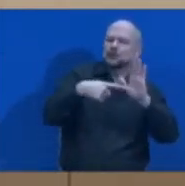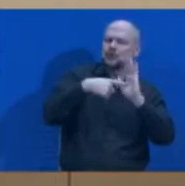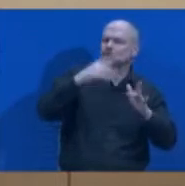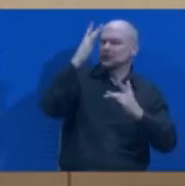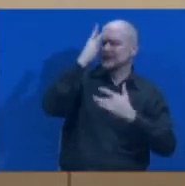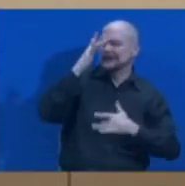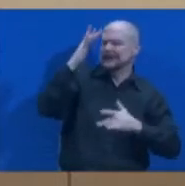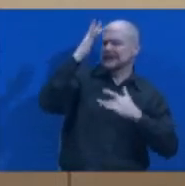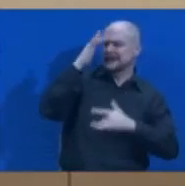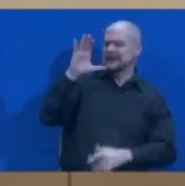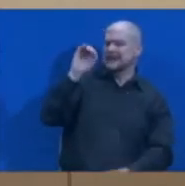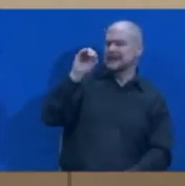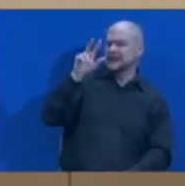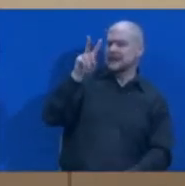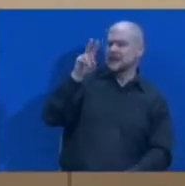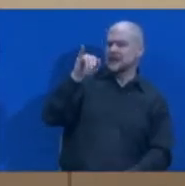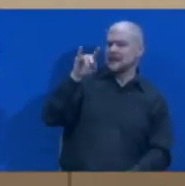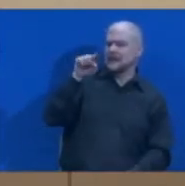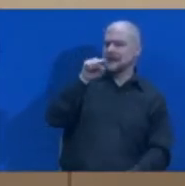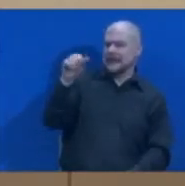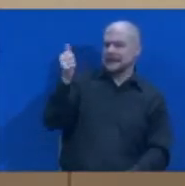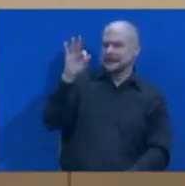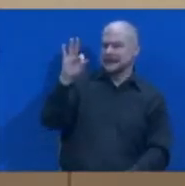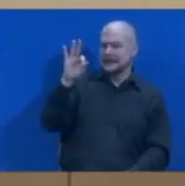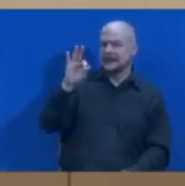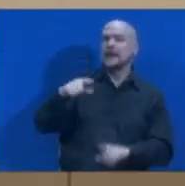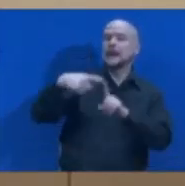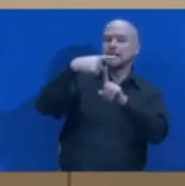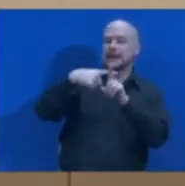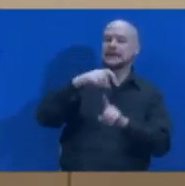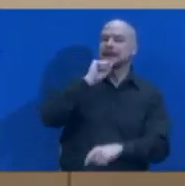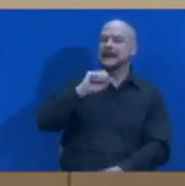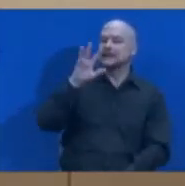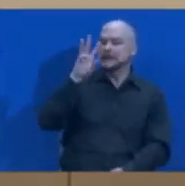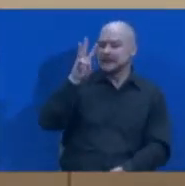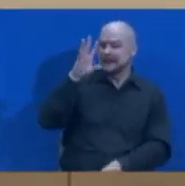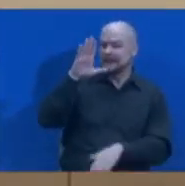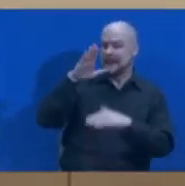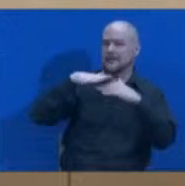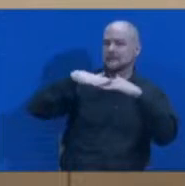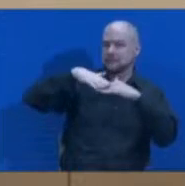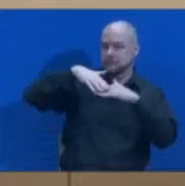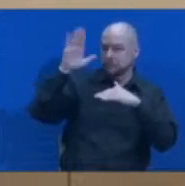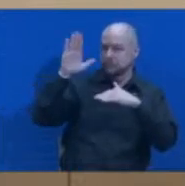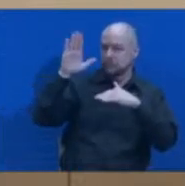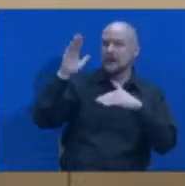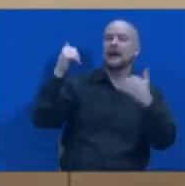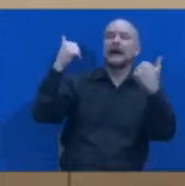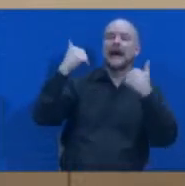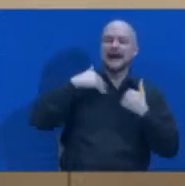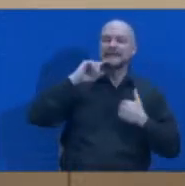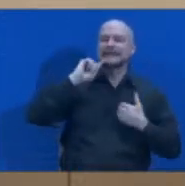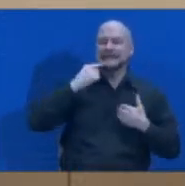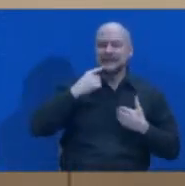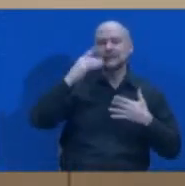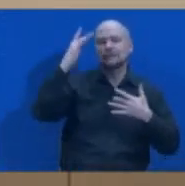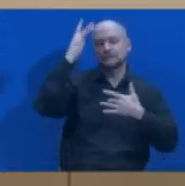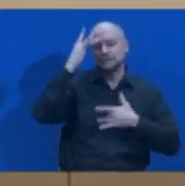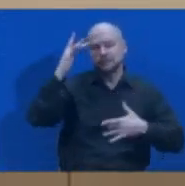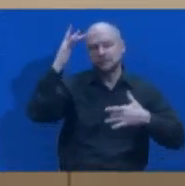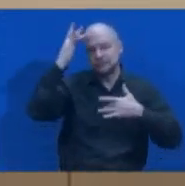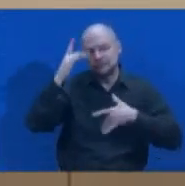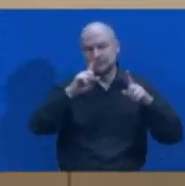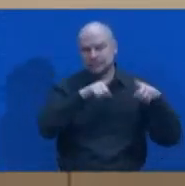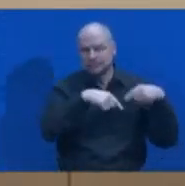an individual with any COVID symptom who are also 65 years or older, have serious chronic health or conditions